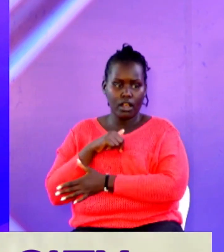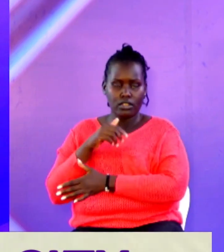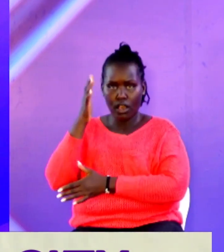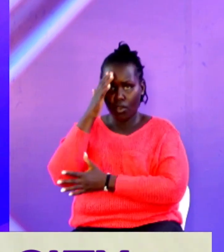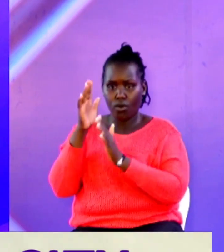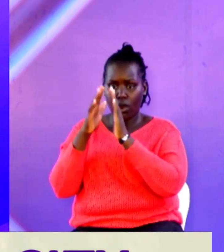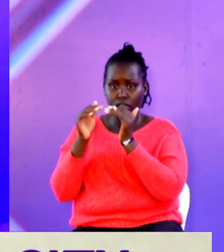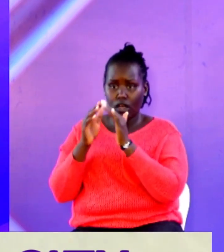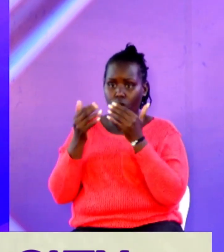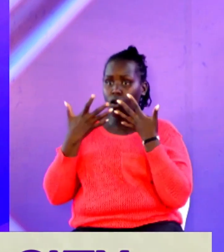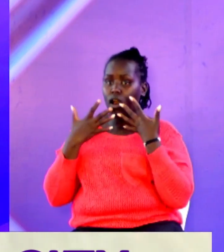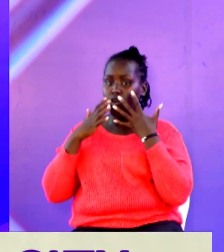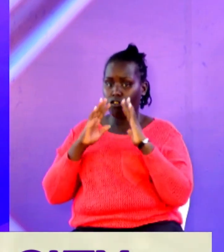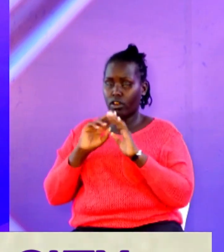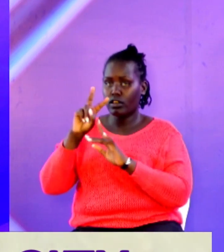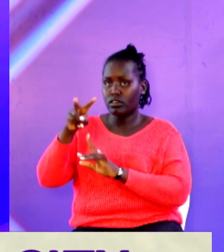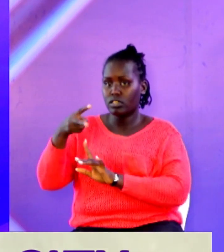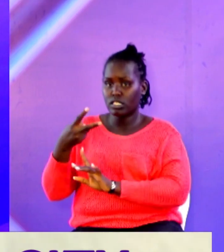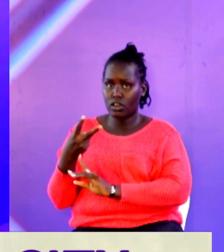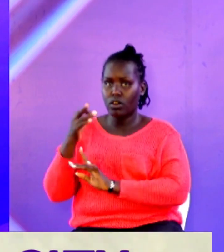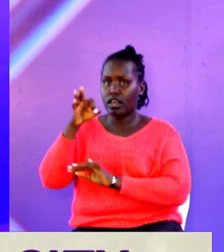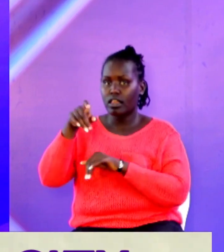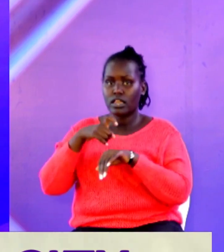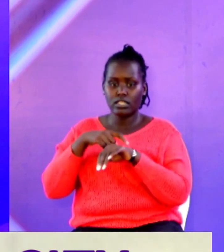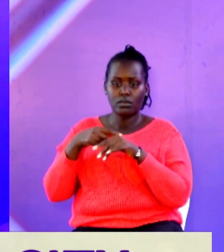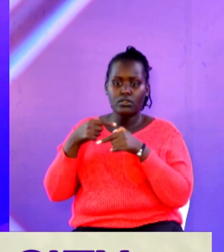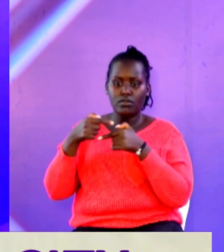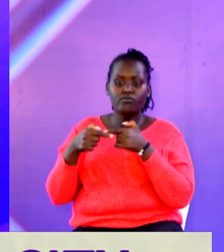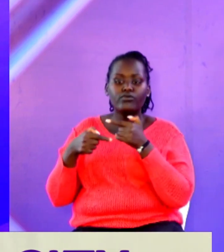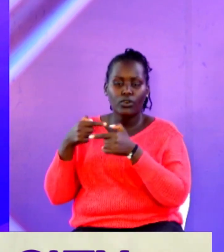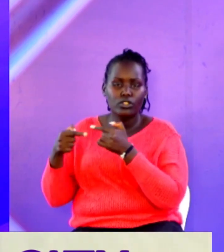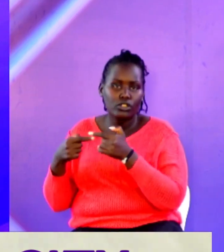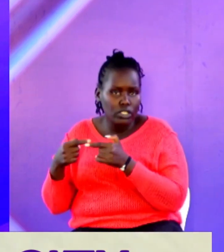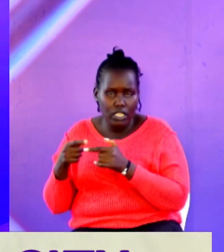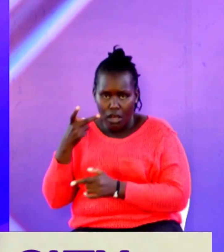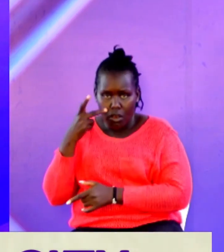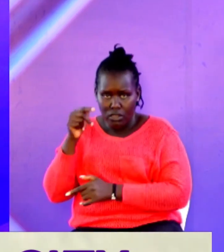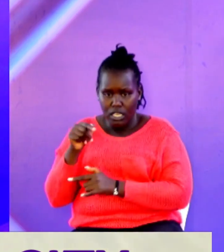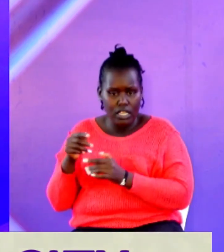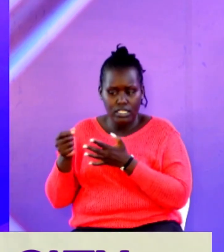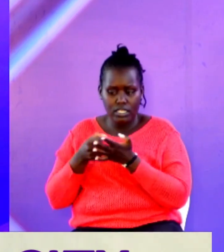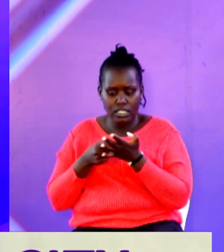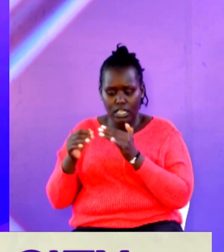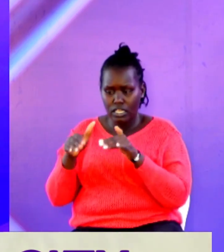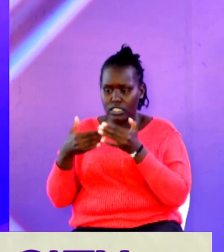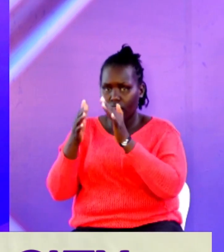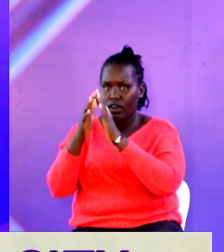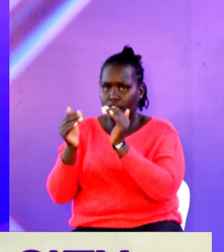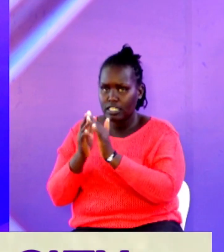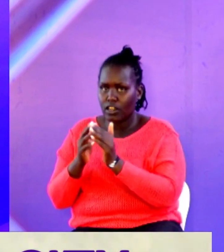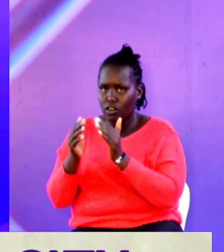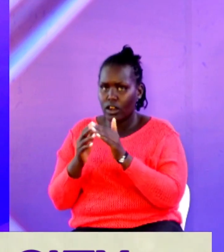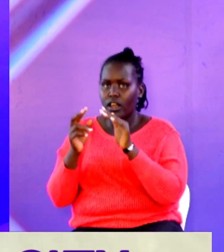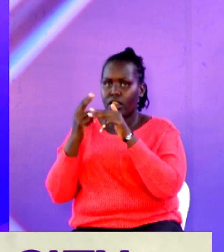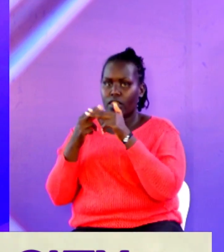have finished second 3 times consecutively. Do you see these signings giving Arsenal the title come